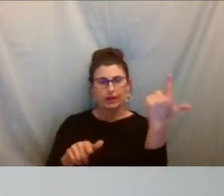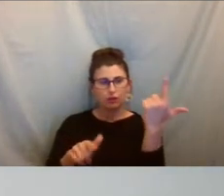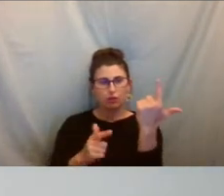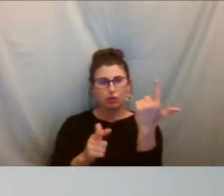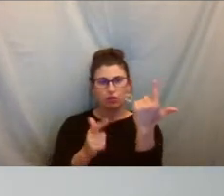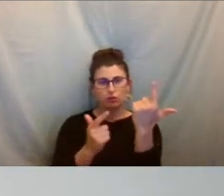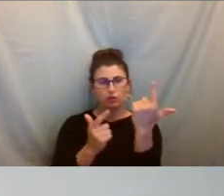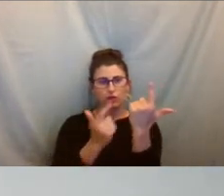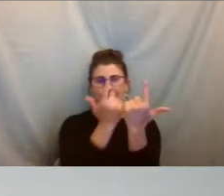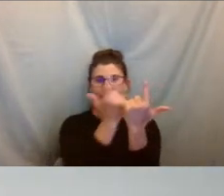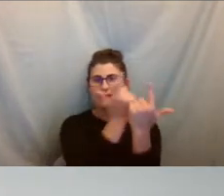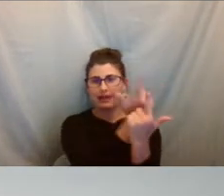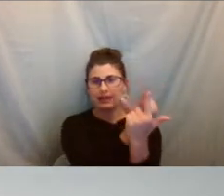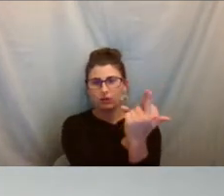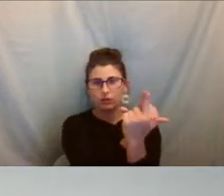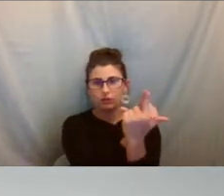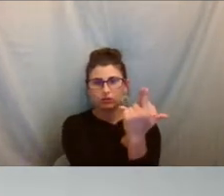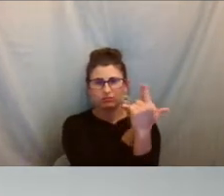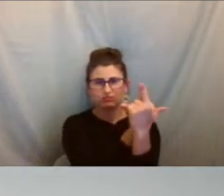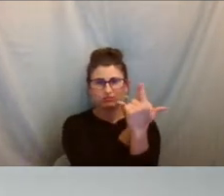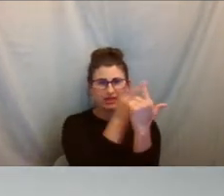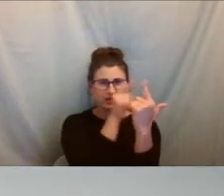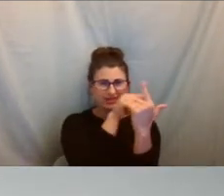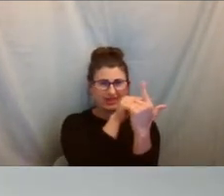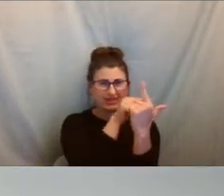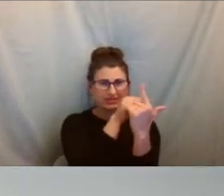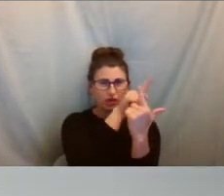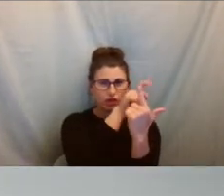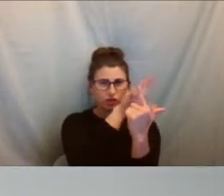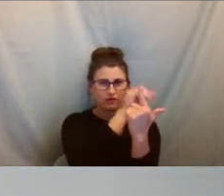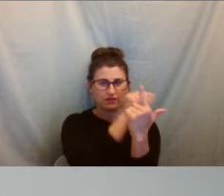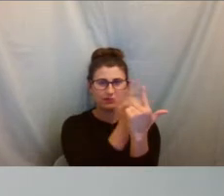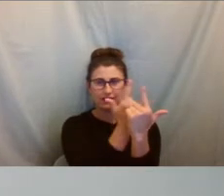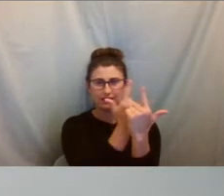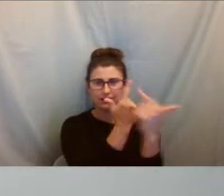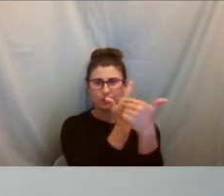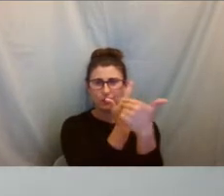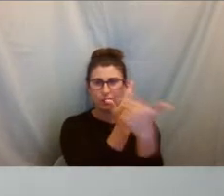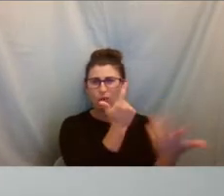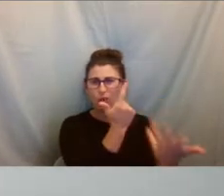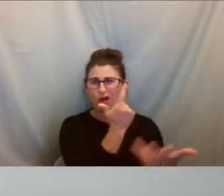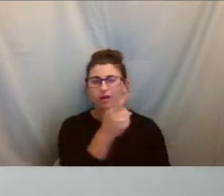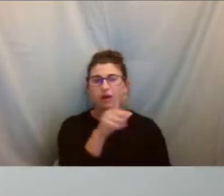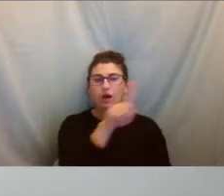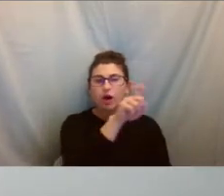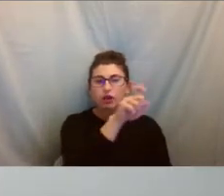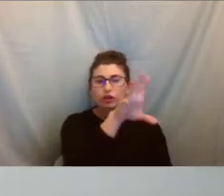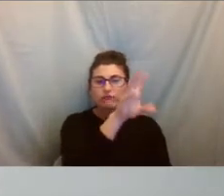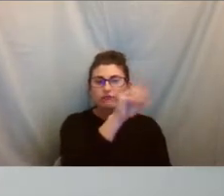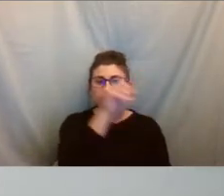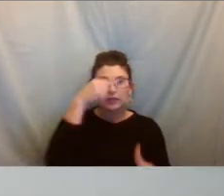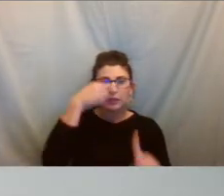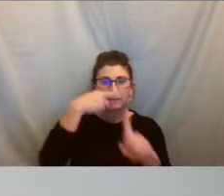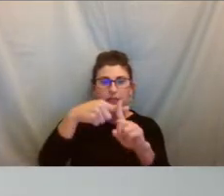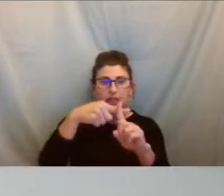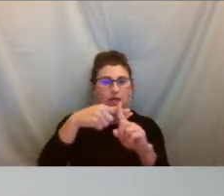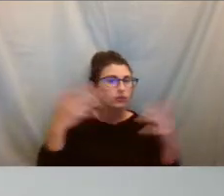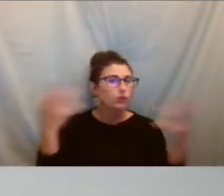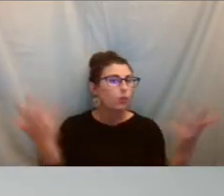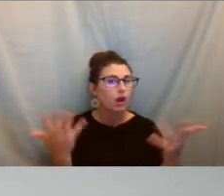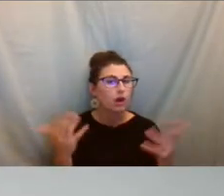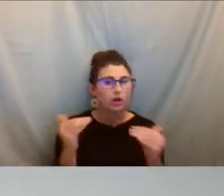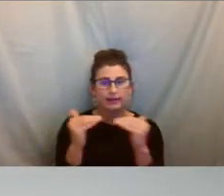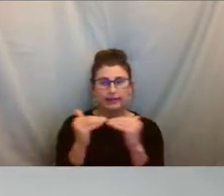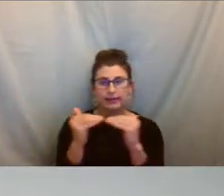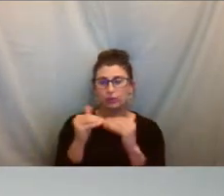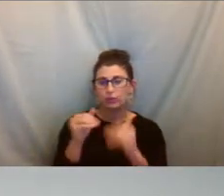What would that other angle be? Try thinking in your head. How much would that be? 150 plus what equals